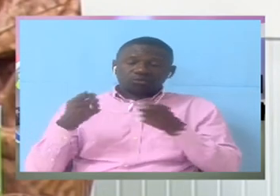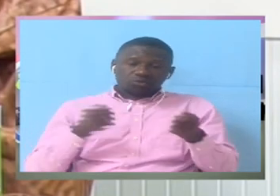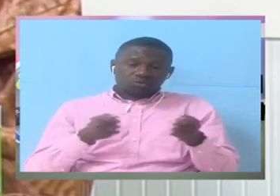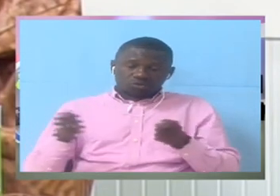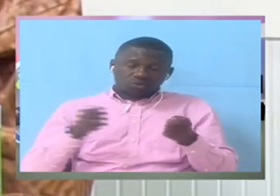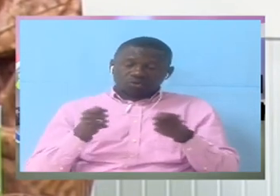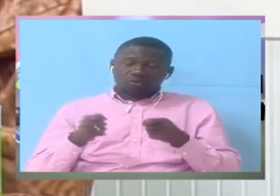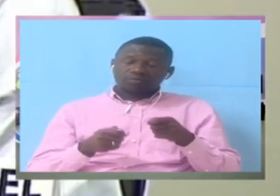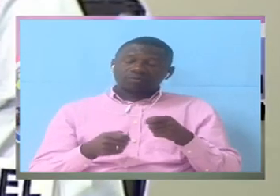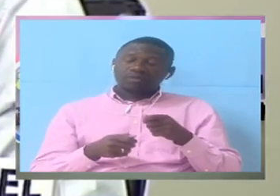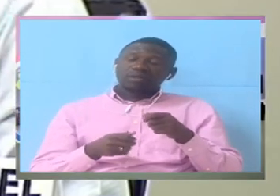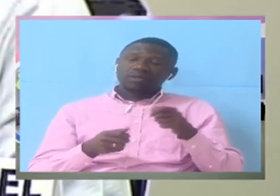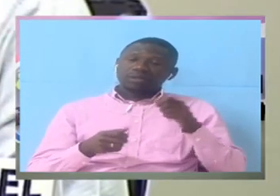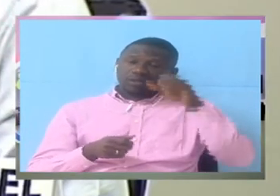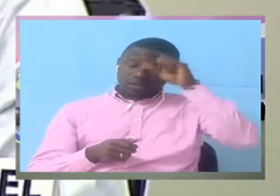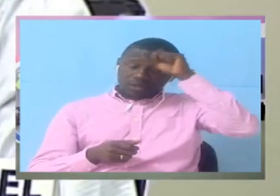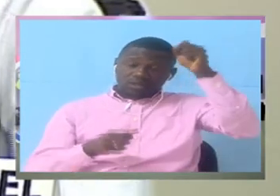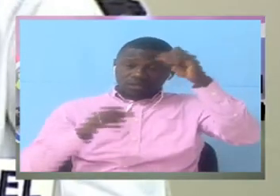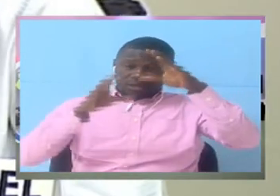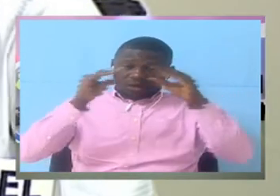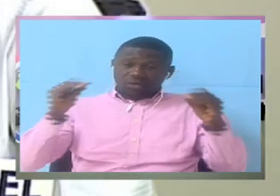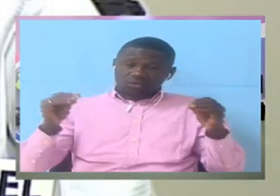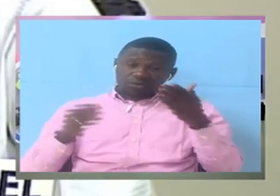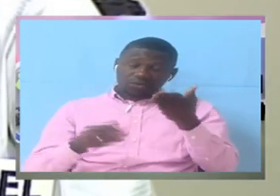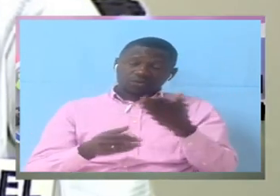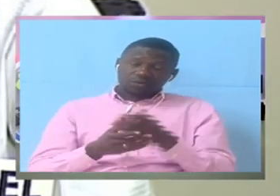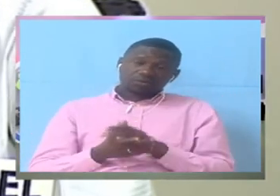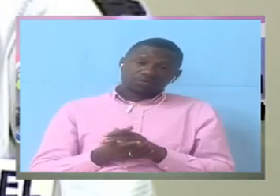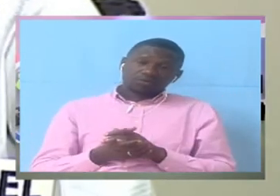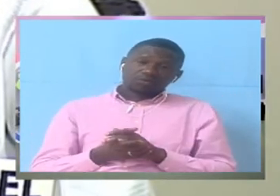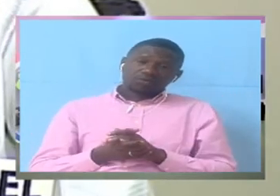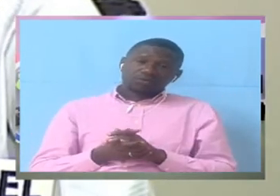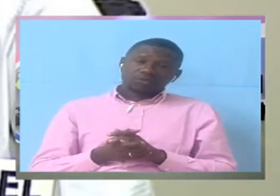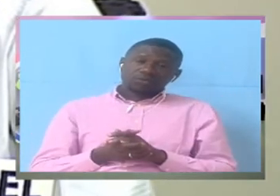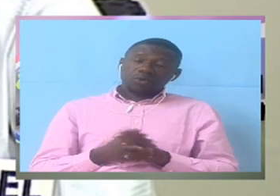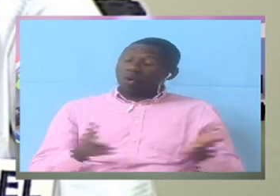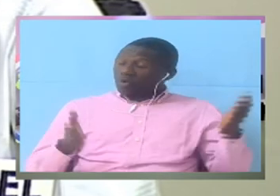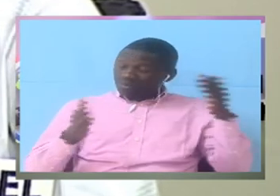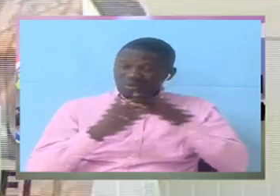That was true. Yet you are suffering in Liberia.